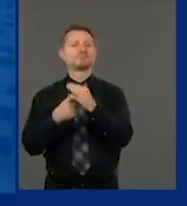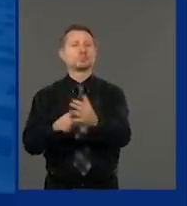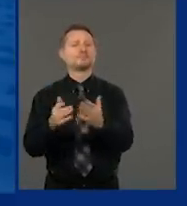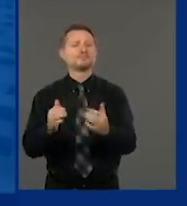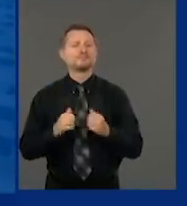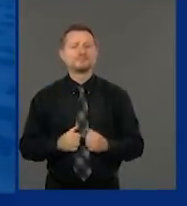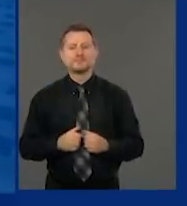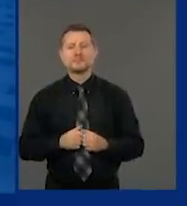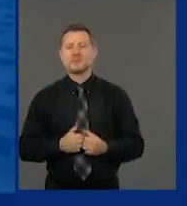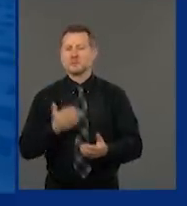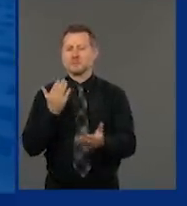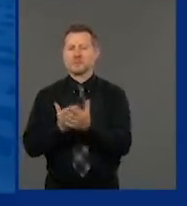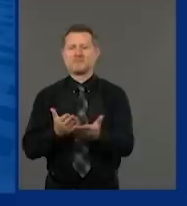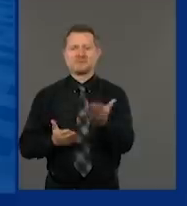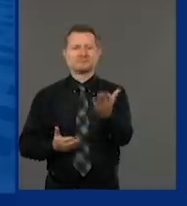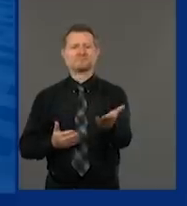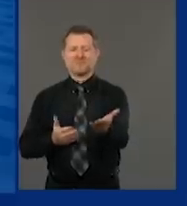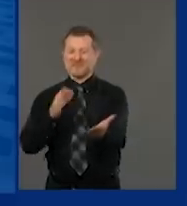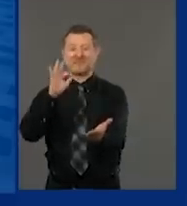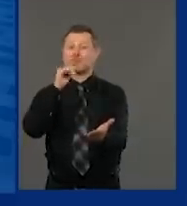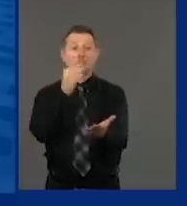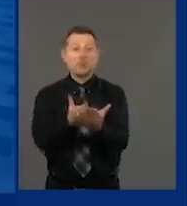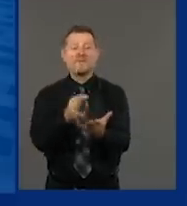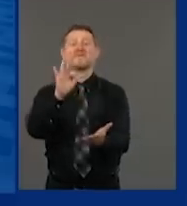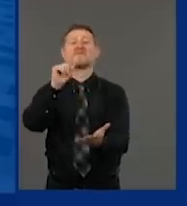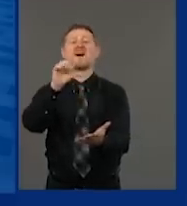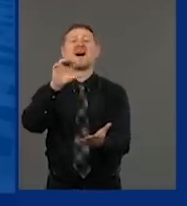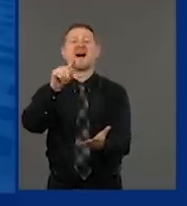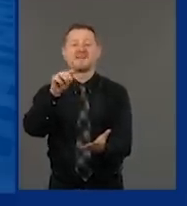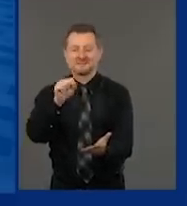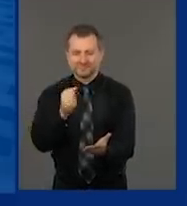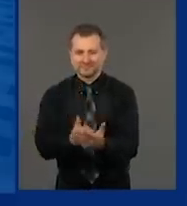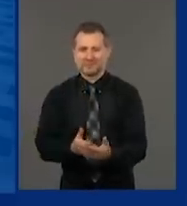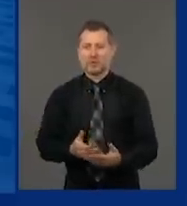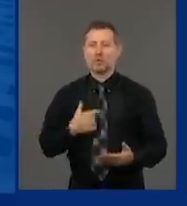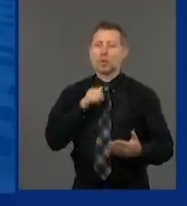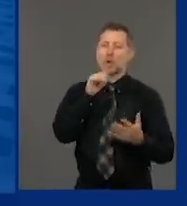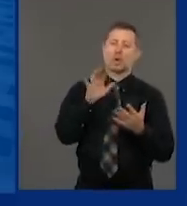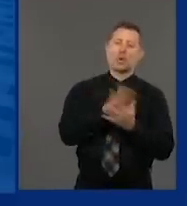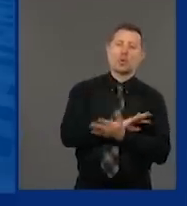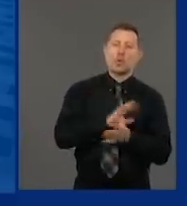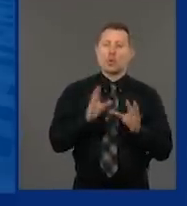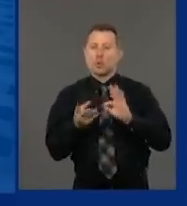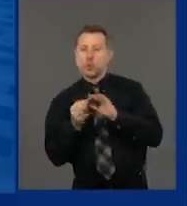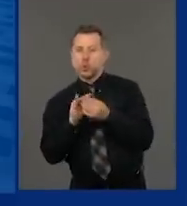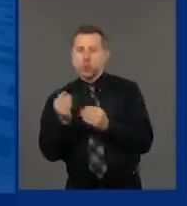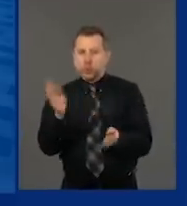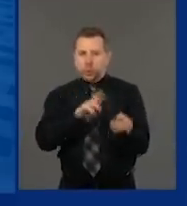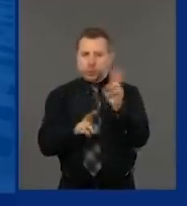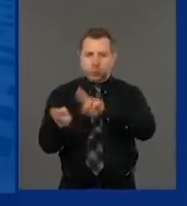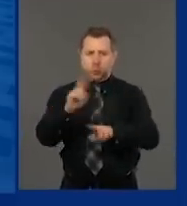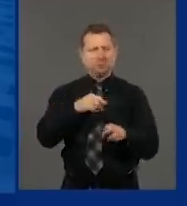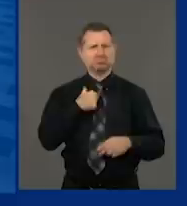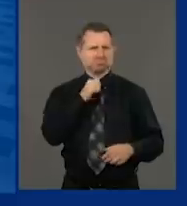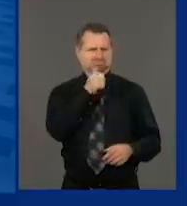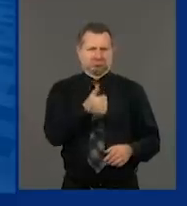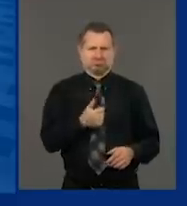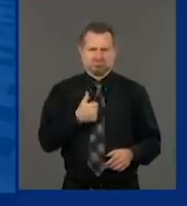no argument. There's nothing to tweet about. The facts are in. The numbers are